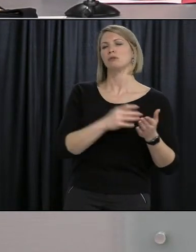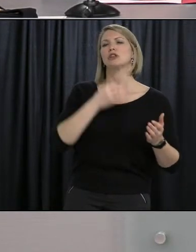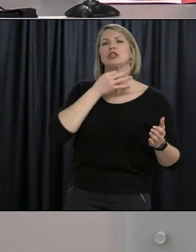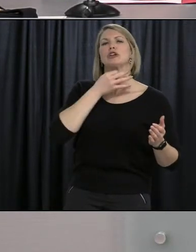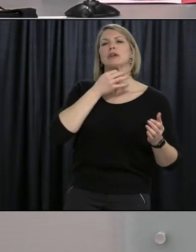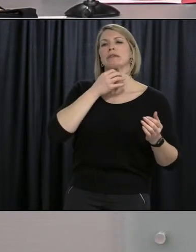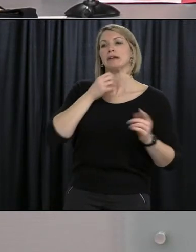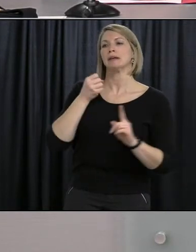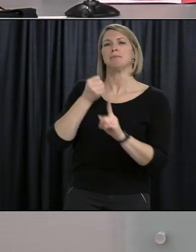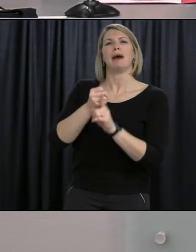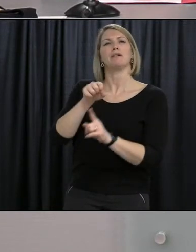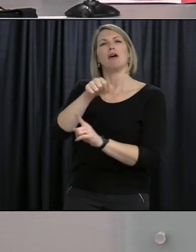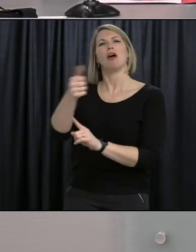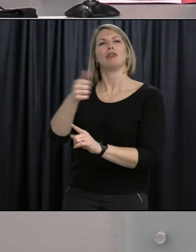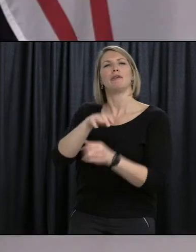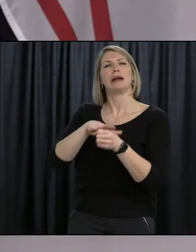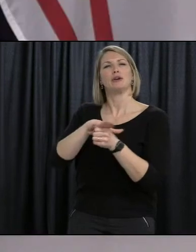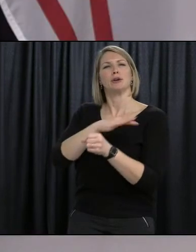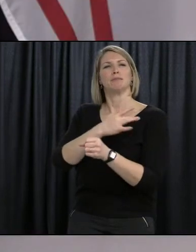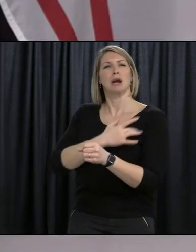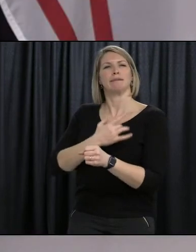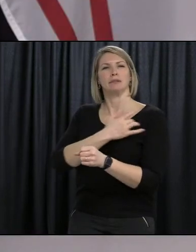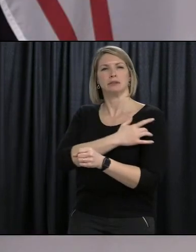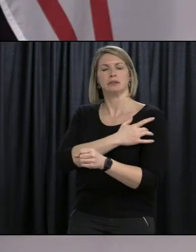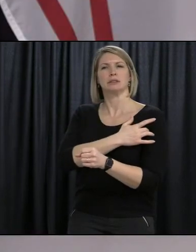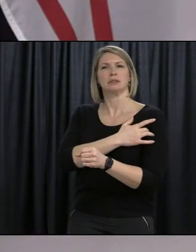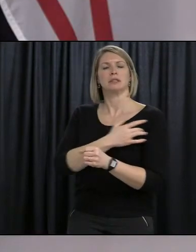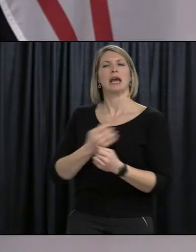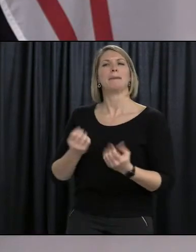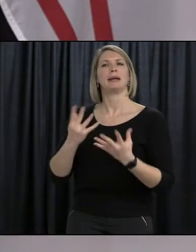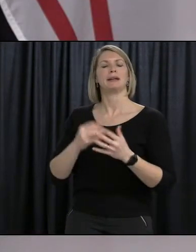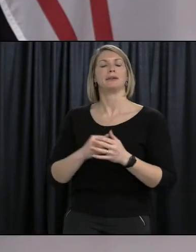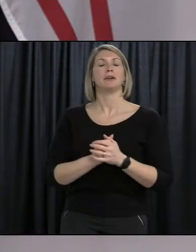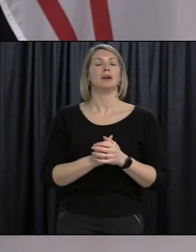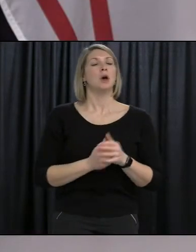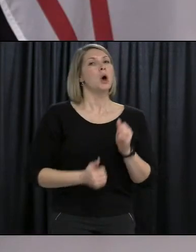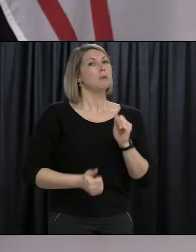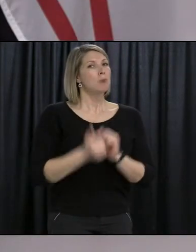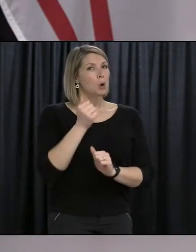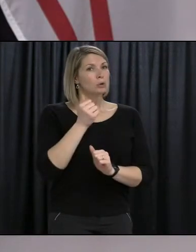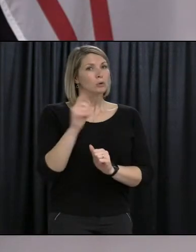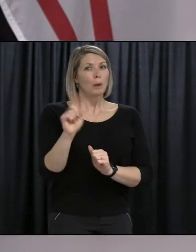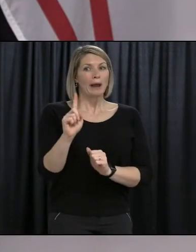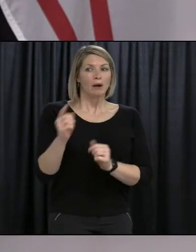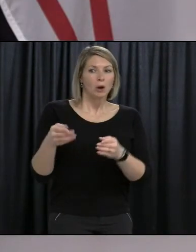So the majority of the schools affected are in the Metro region.